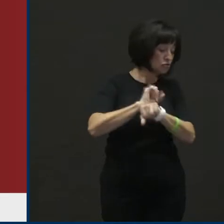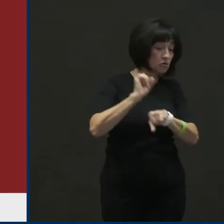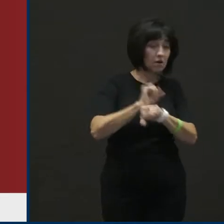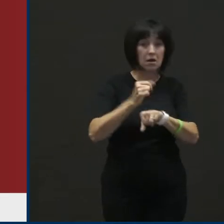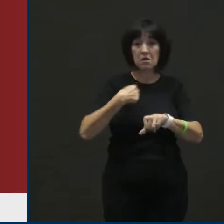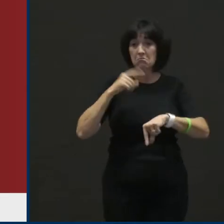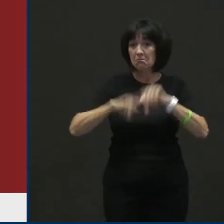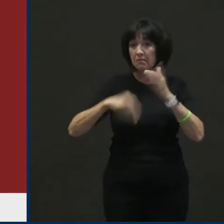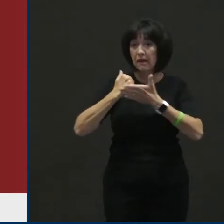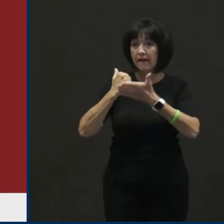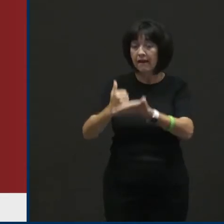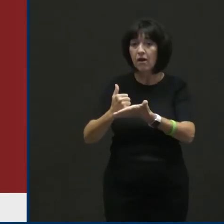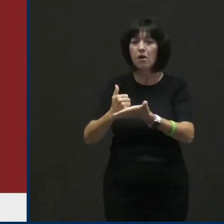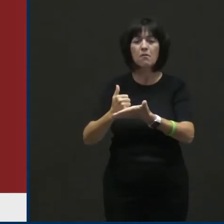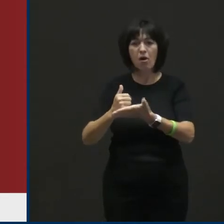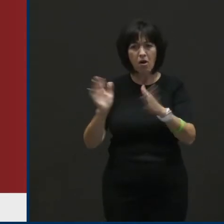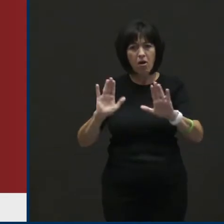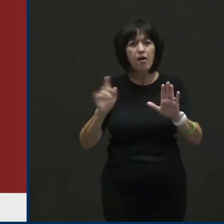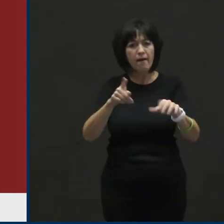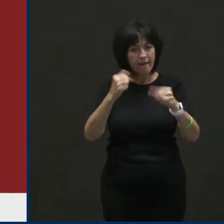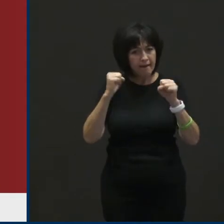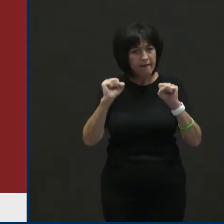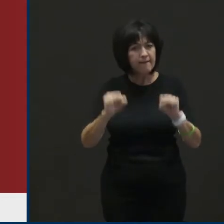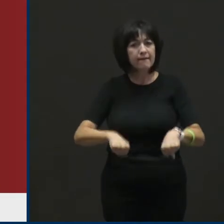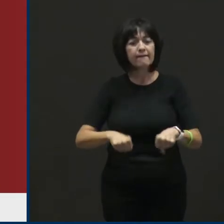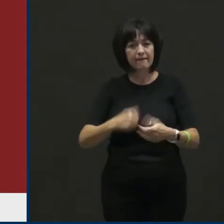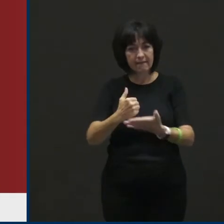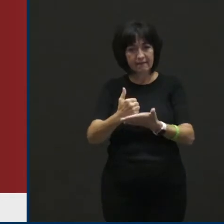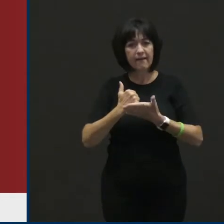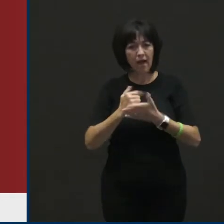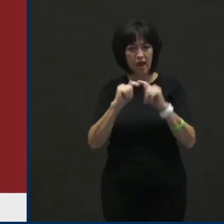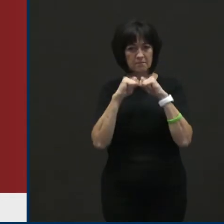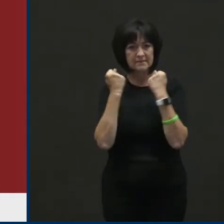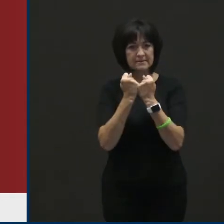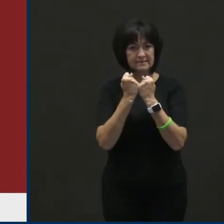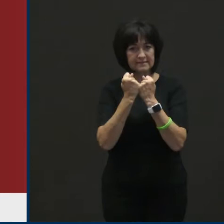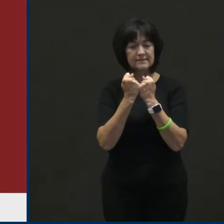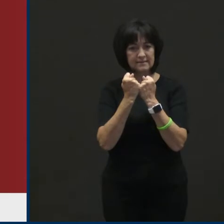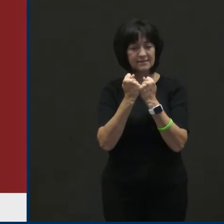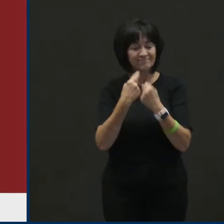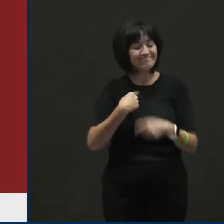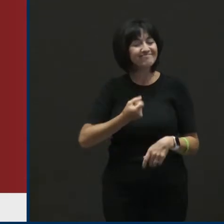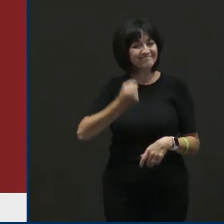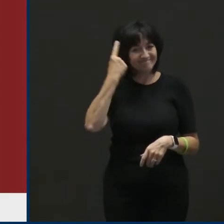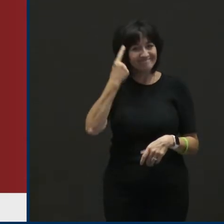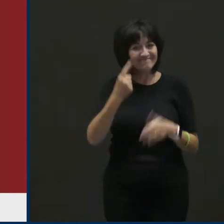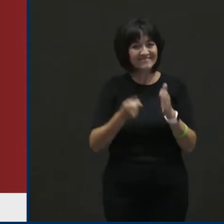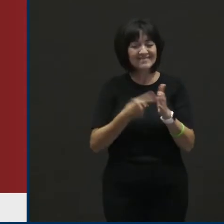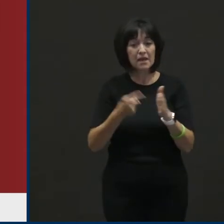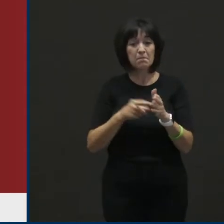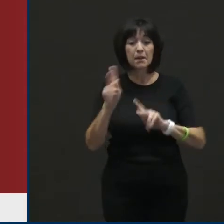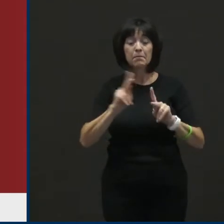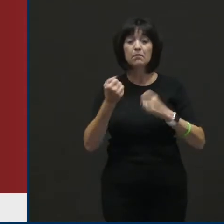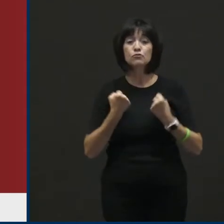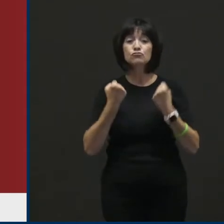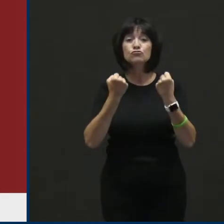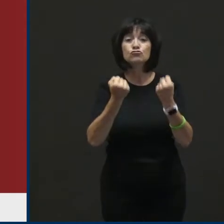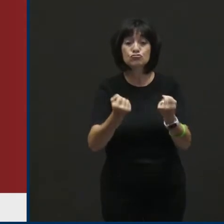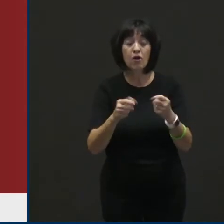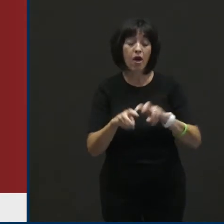vigilant, and I know often it's easy to get out of your car and forget, well, I left the mask in the car and now I